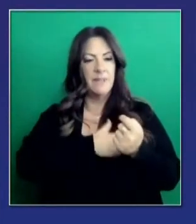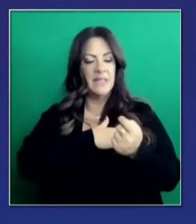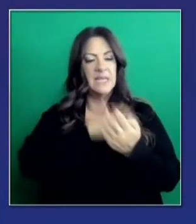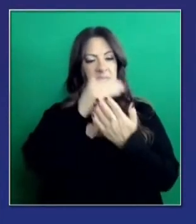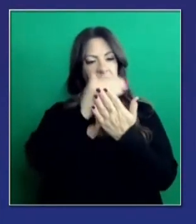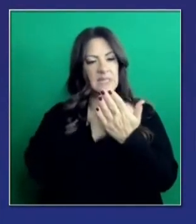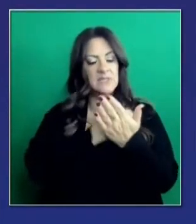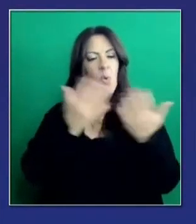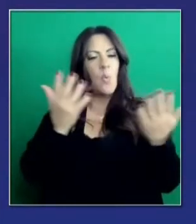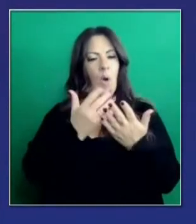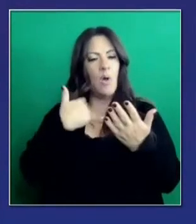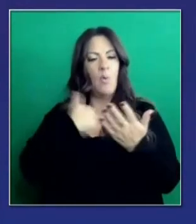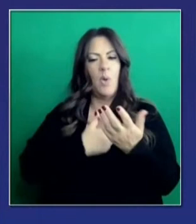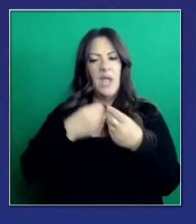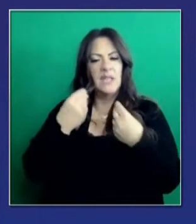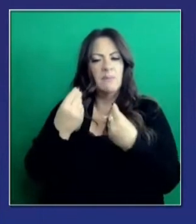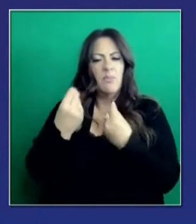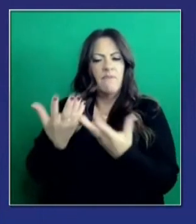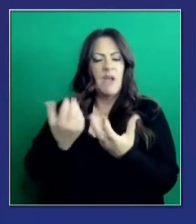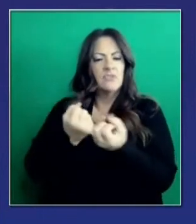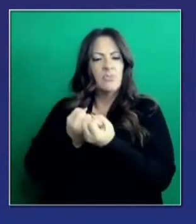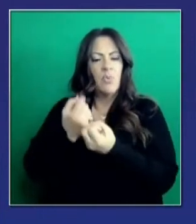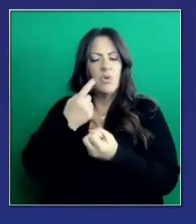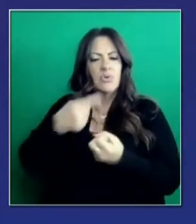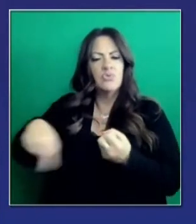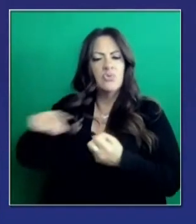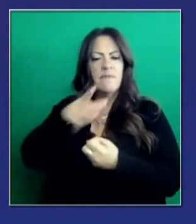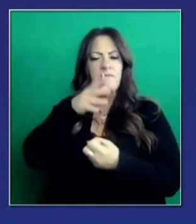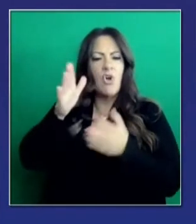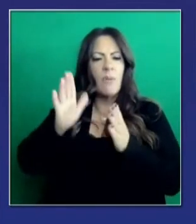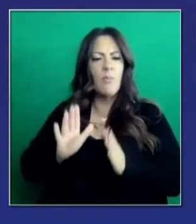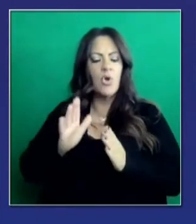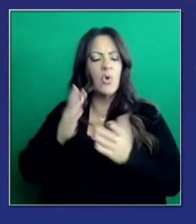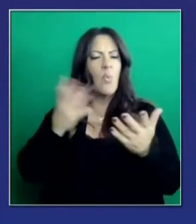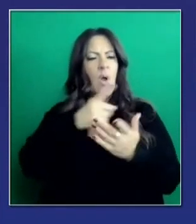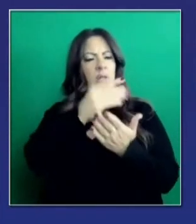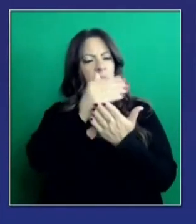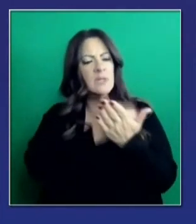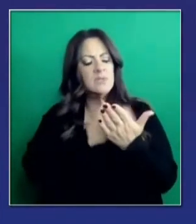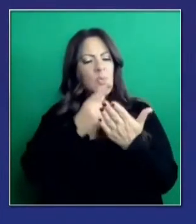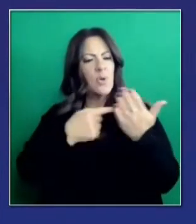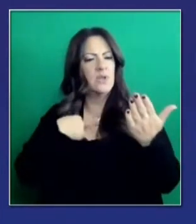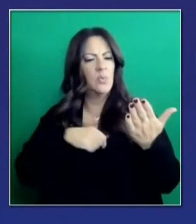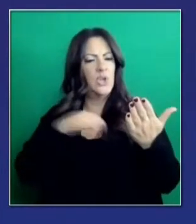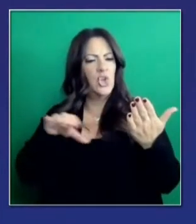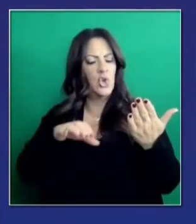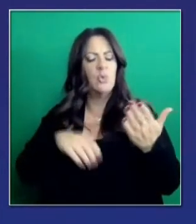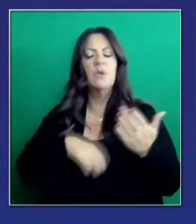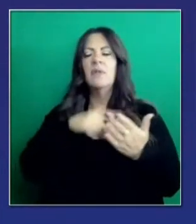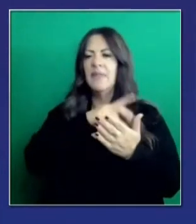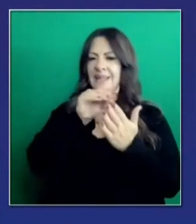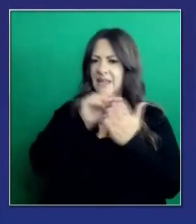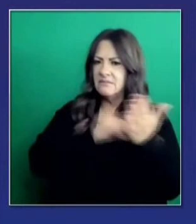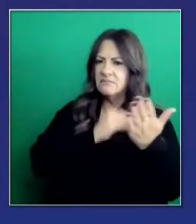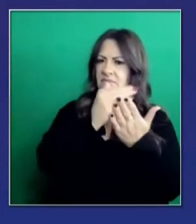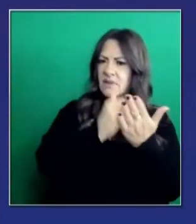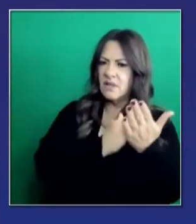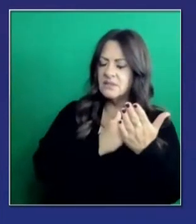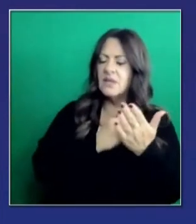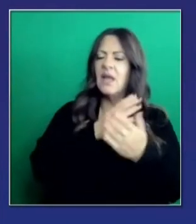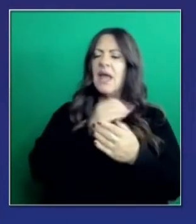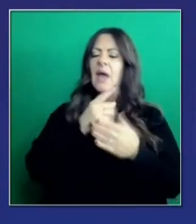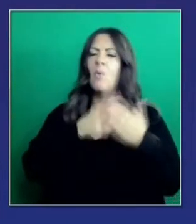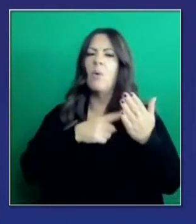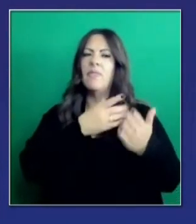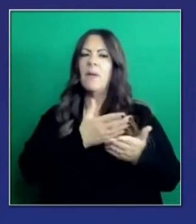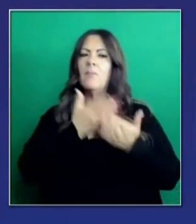workers since the beginning of this pandemic, and what we're proposing to do that will directly and indirectly impact farm